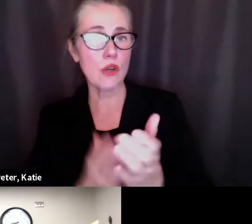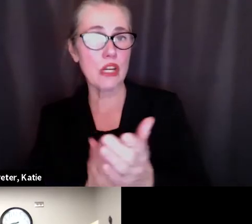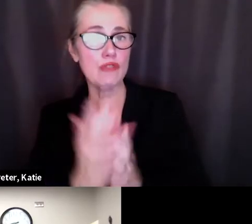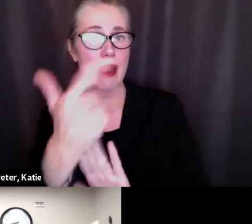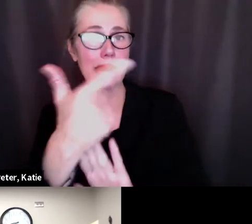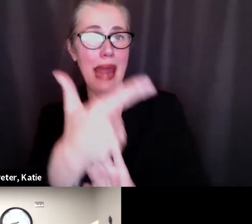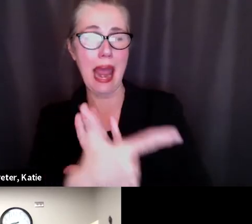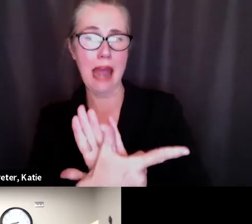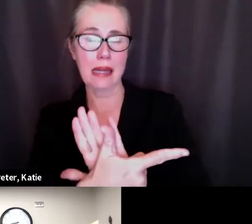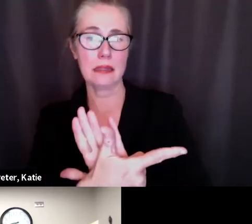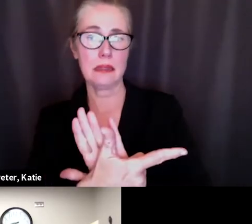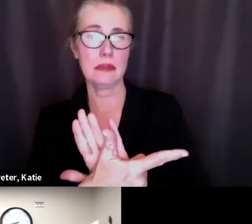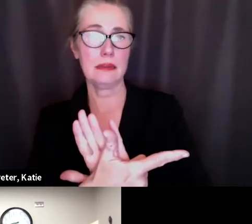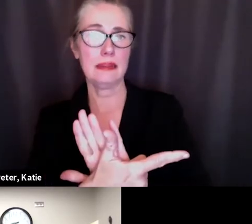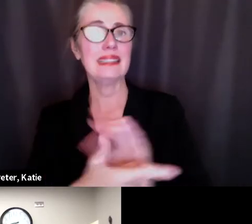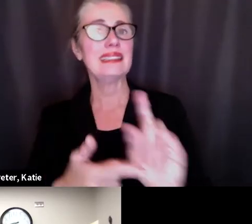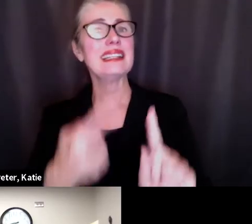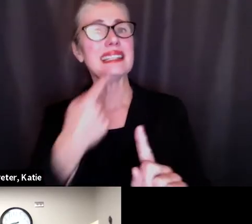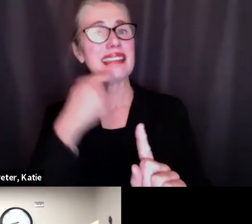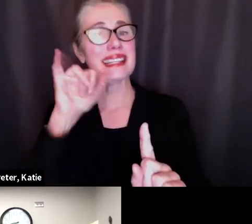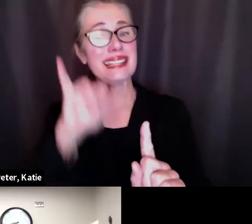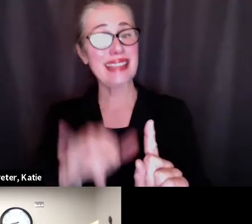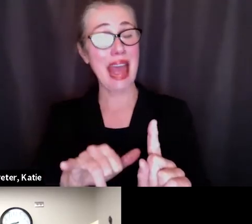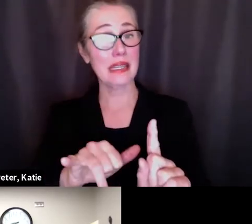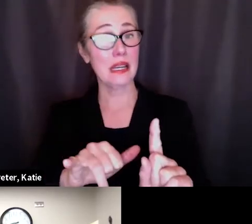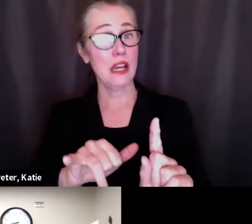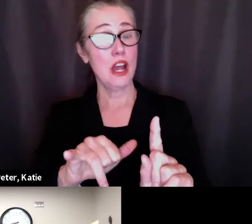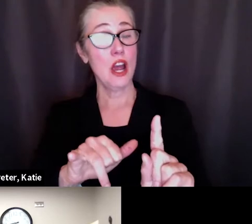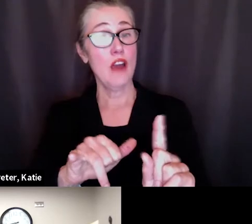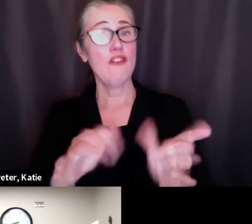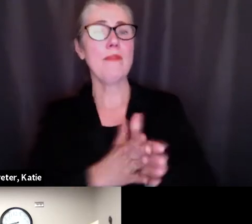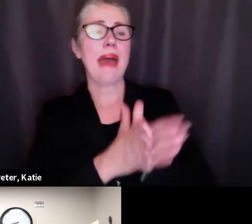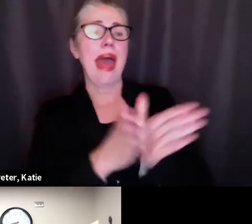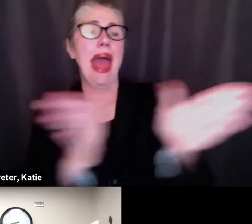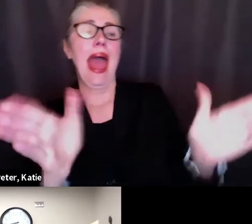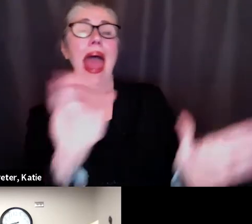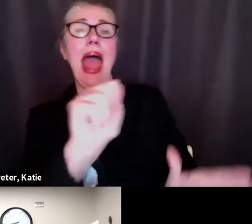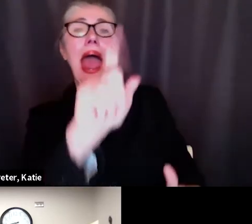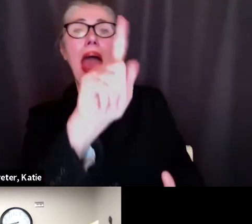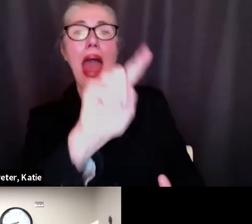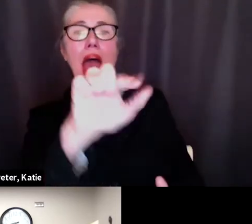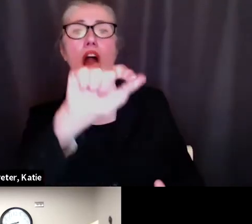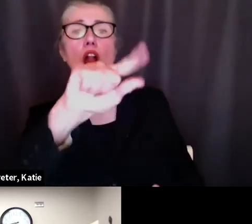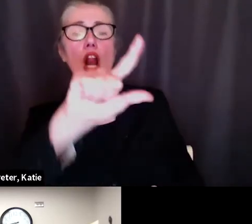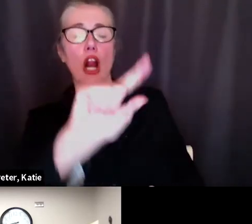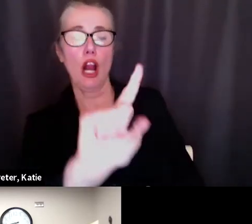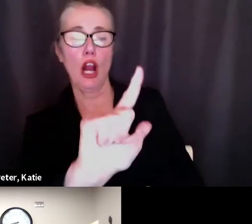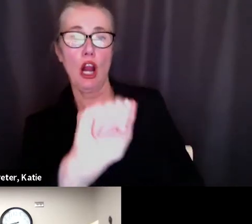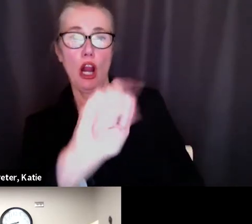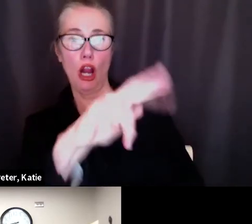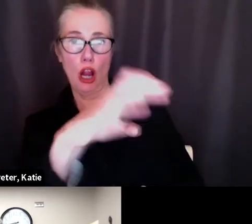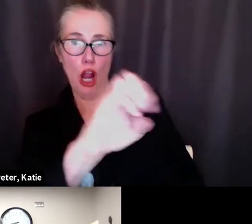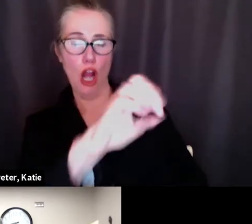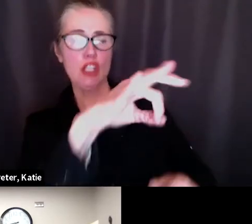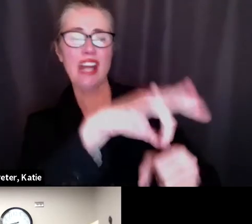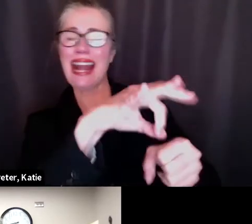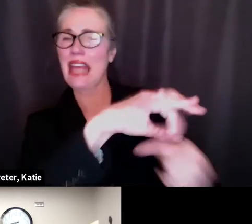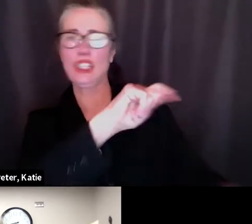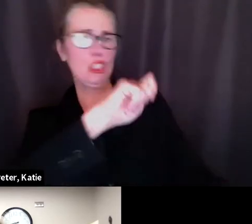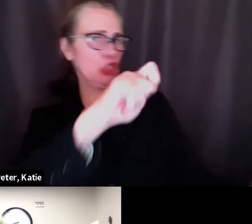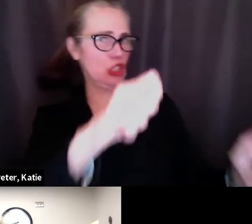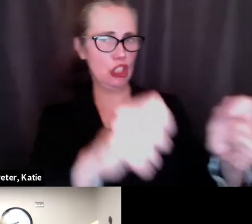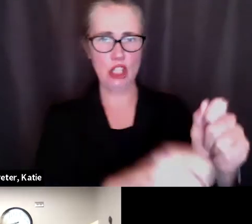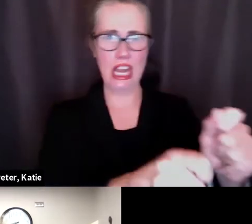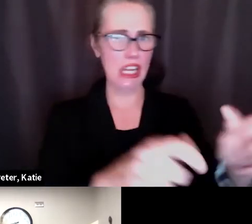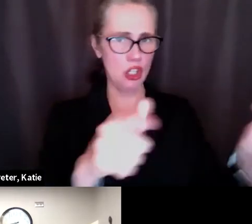about changing from at-large elections it has nothing whatsoever to do with the